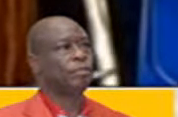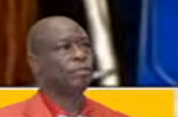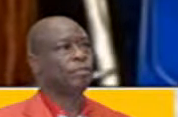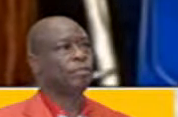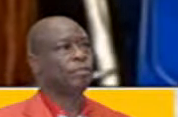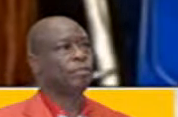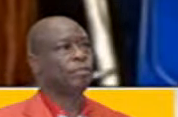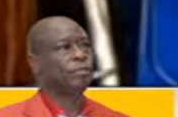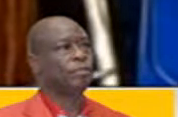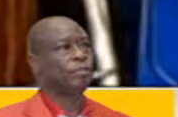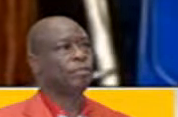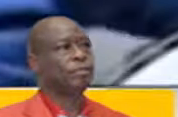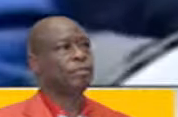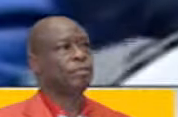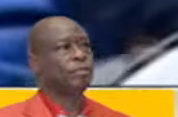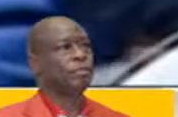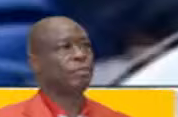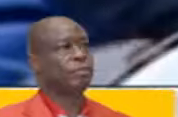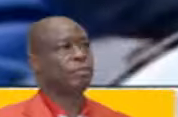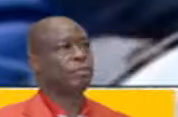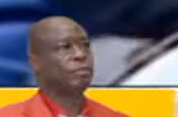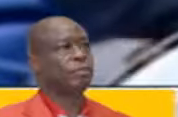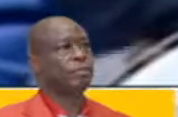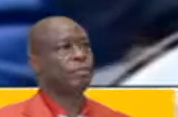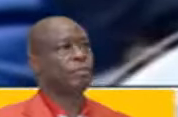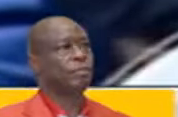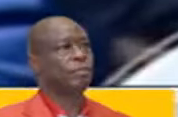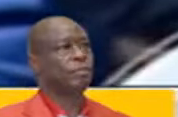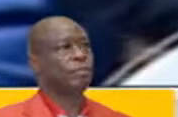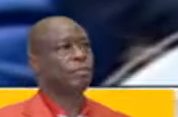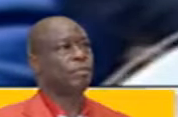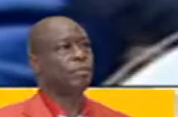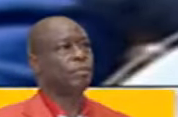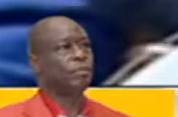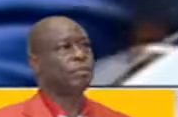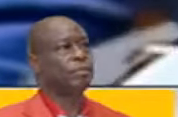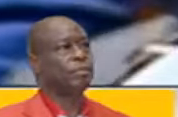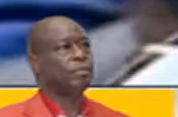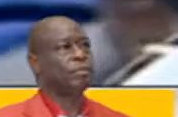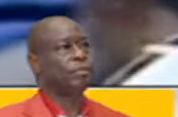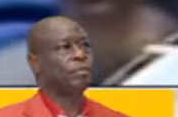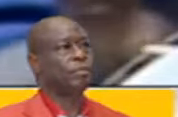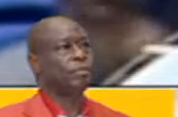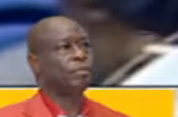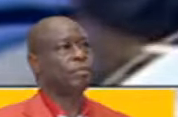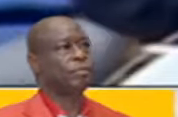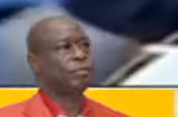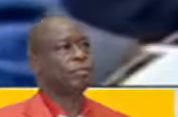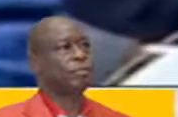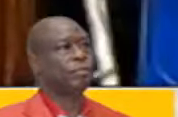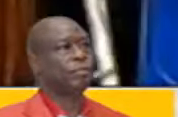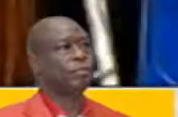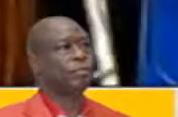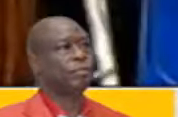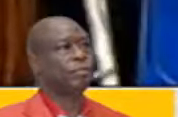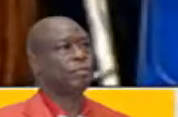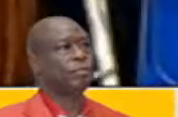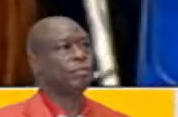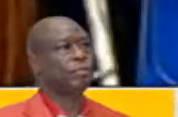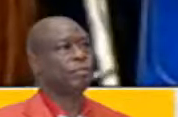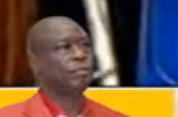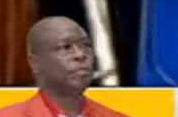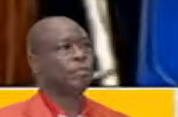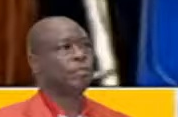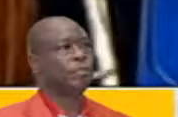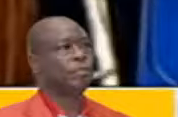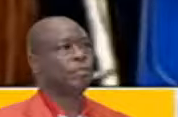property. In fact, he denies buying the property. Mr. Speaker, I will cede the floor now to my learned friend, Mr.